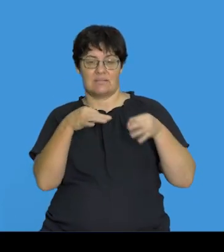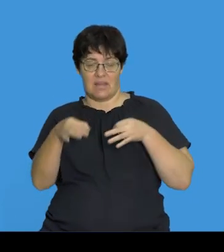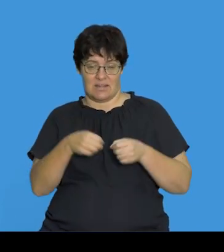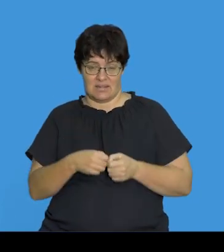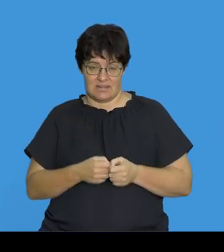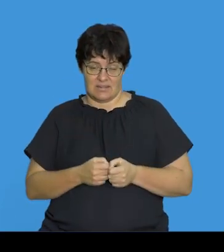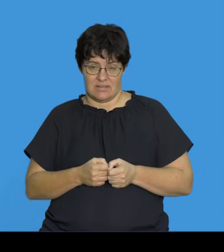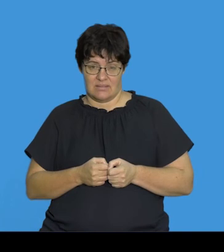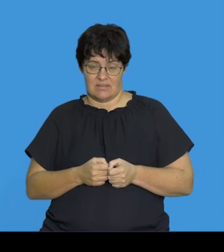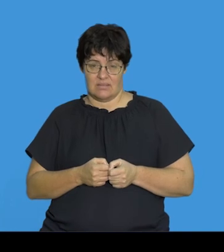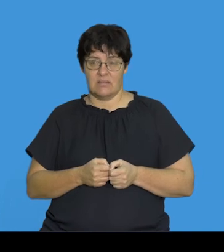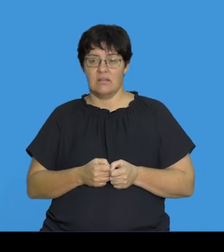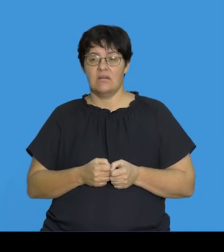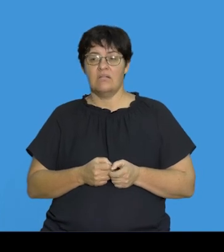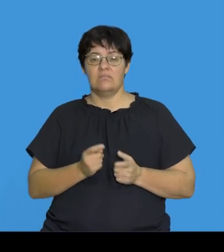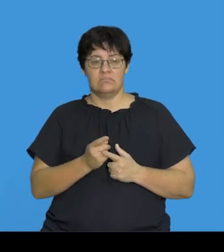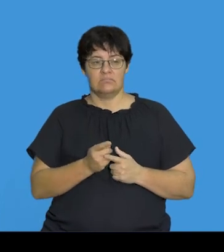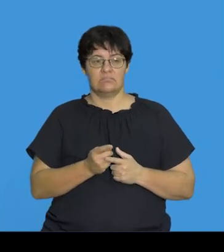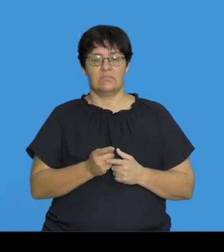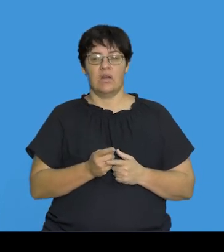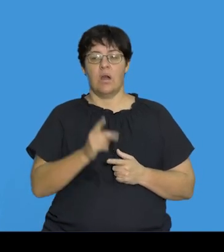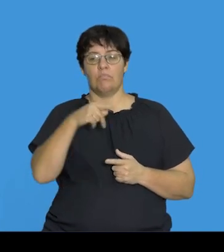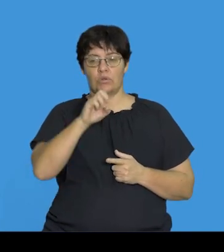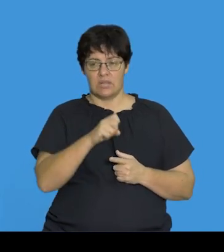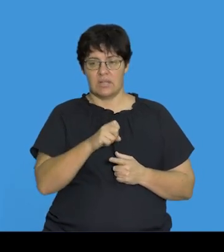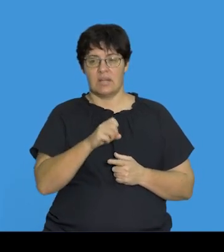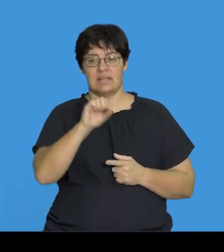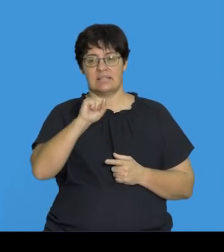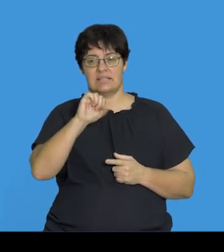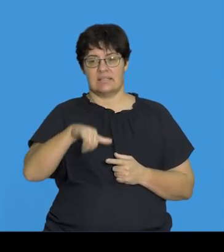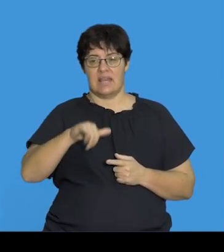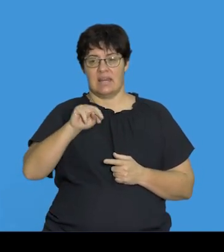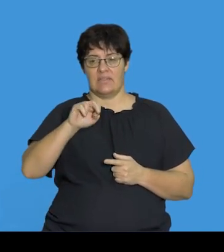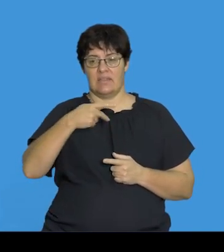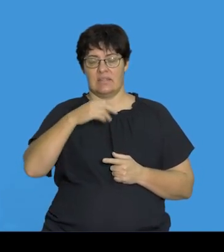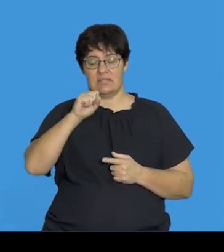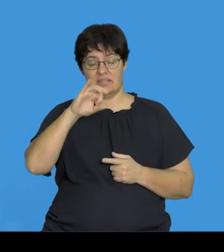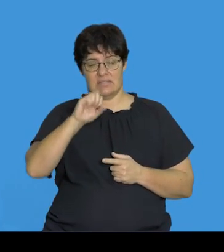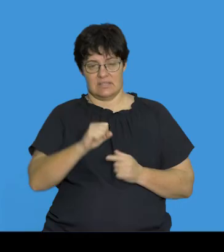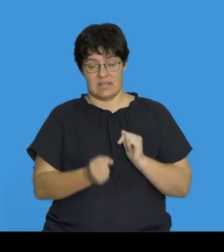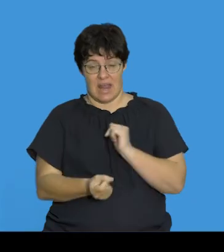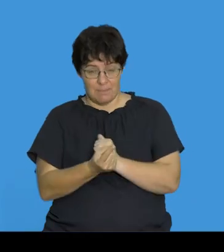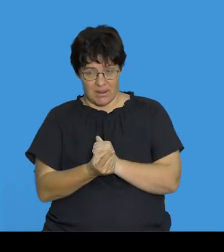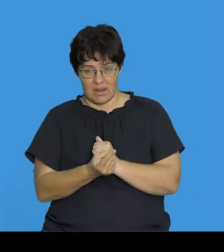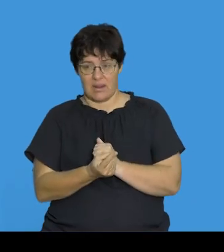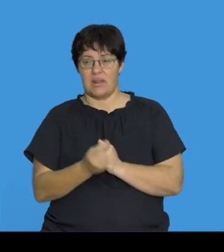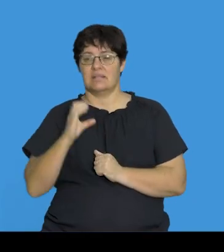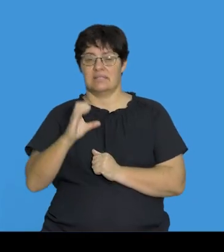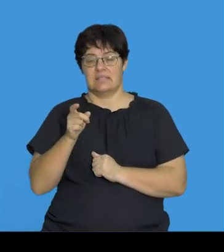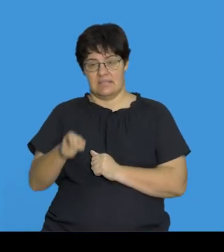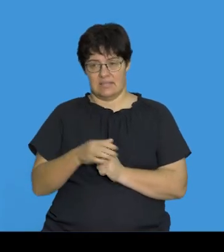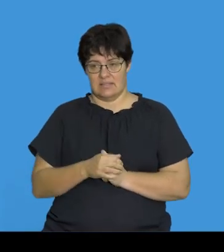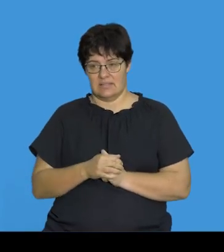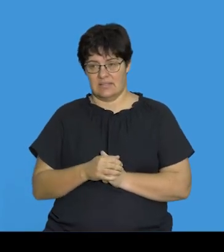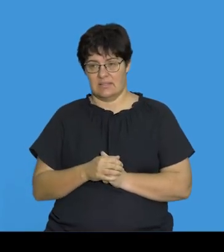and second part, describe the part of protein synthesis that takes place in